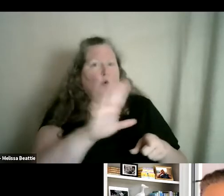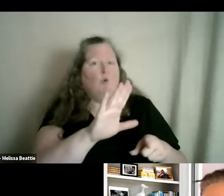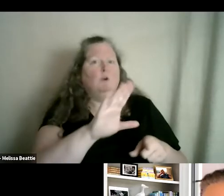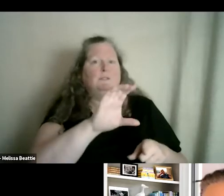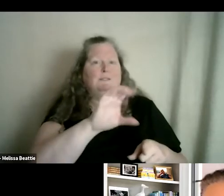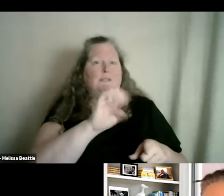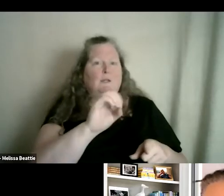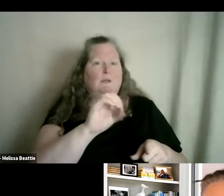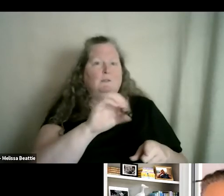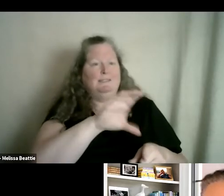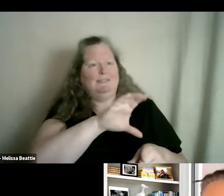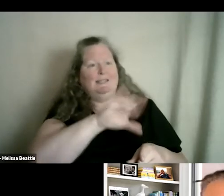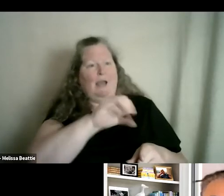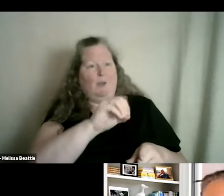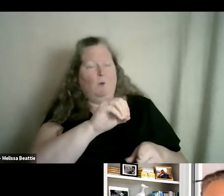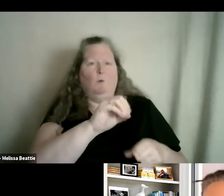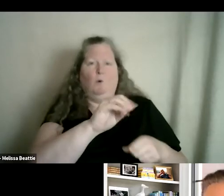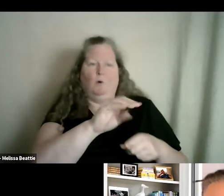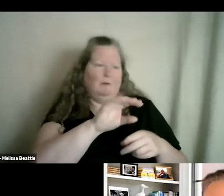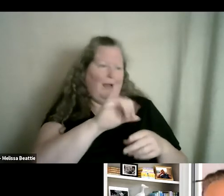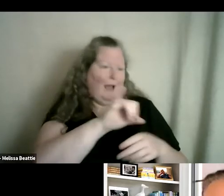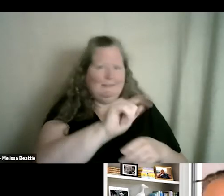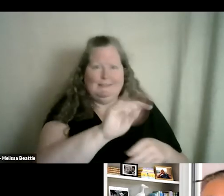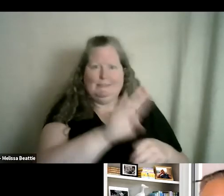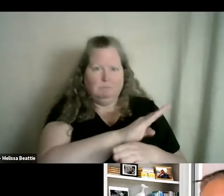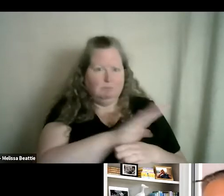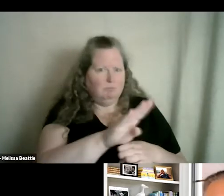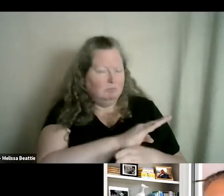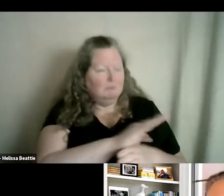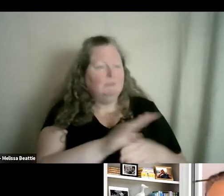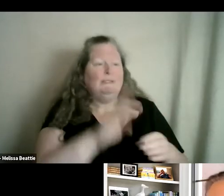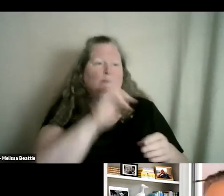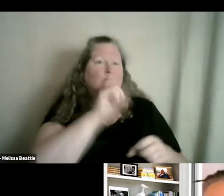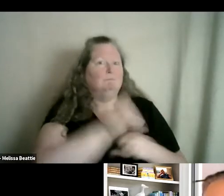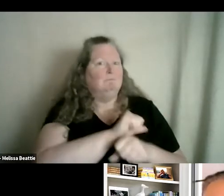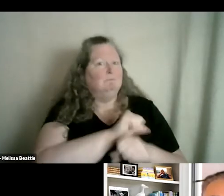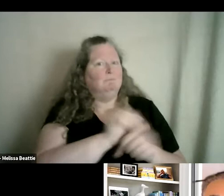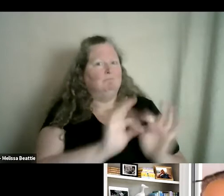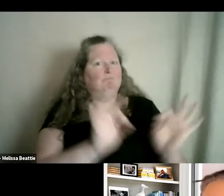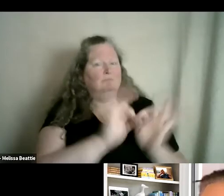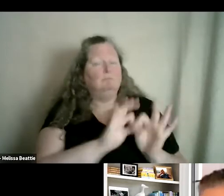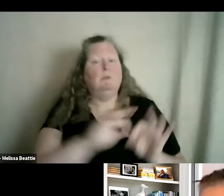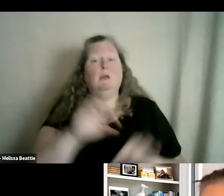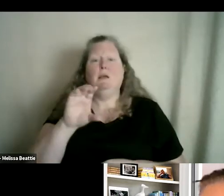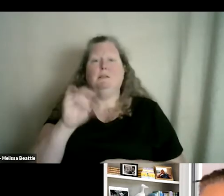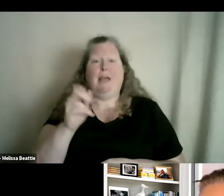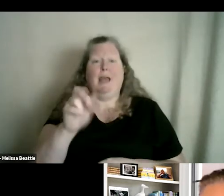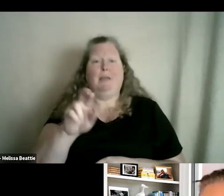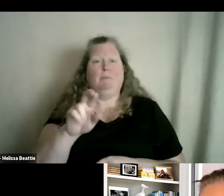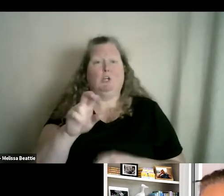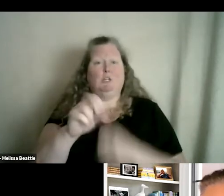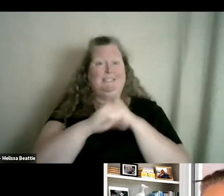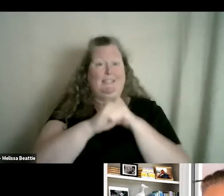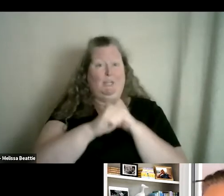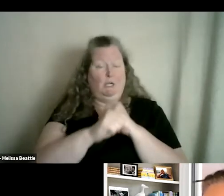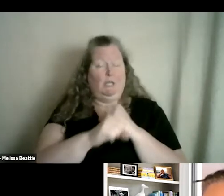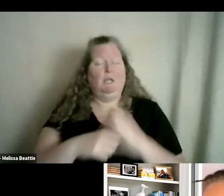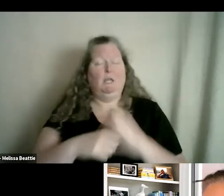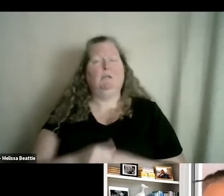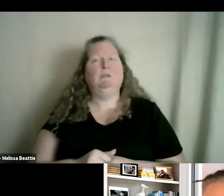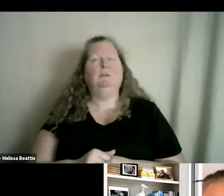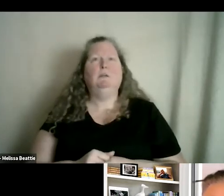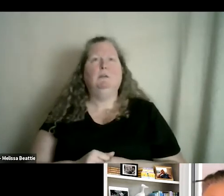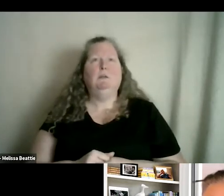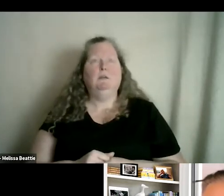reason. Is a business enabler, is a value creator. Cybersecurity, on the other hand of the story,